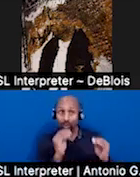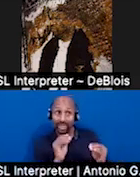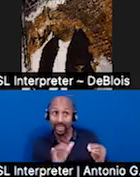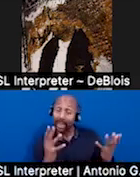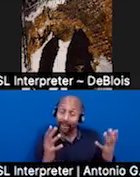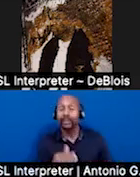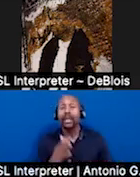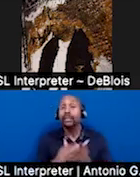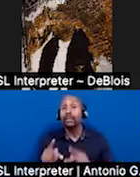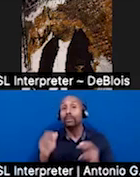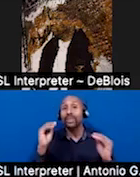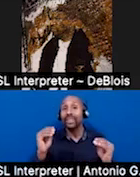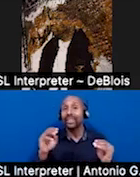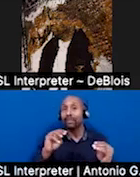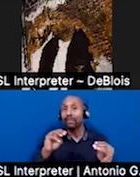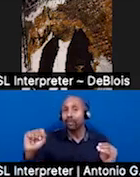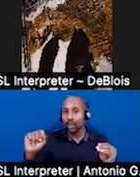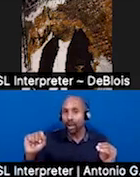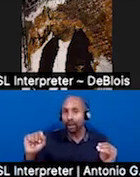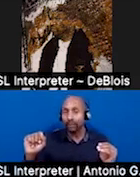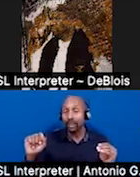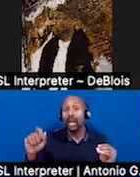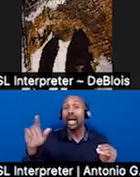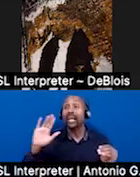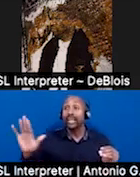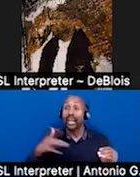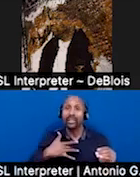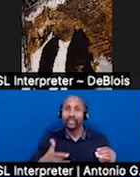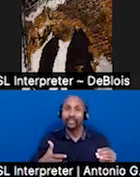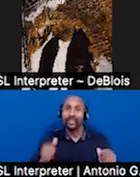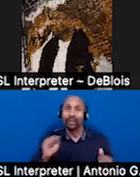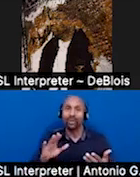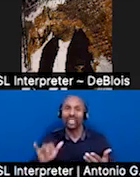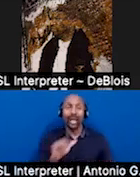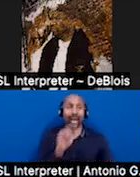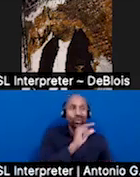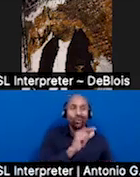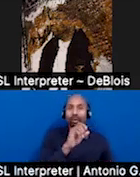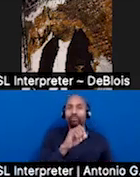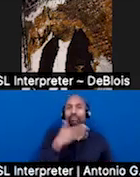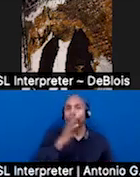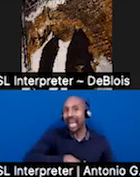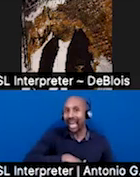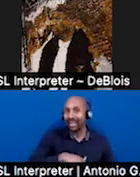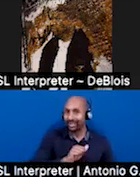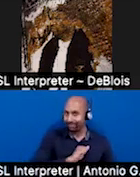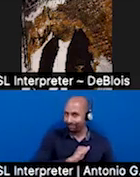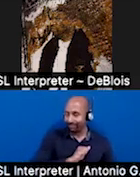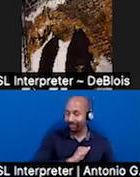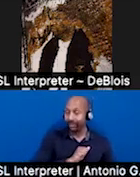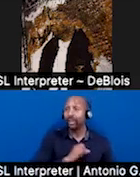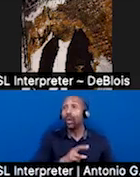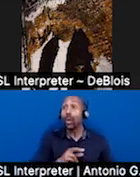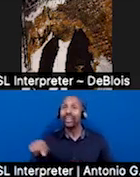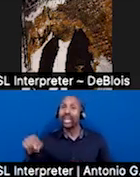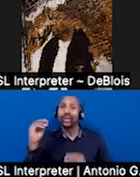They have the Google is bad attitude, and Google is inaccessible attitude. But as